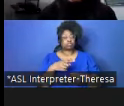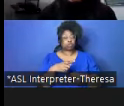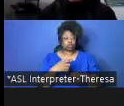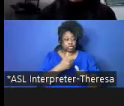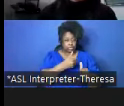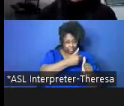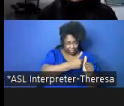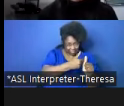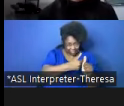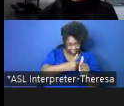protection